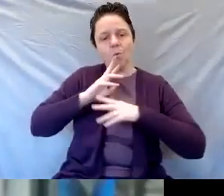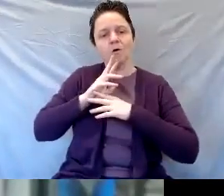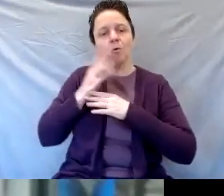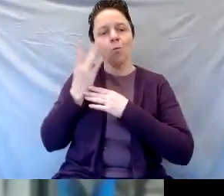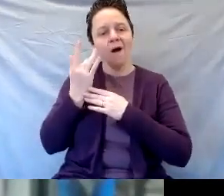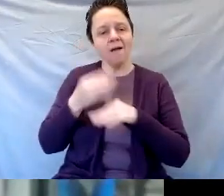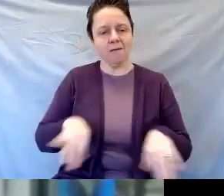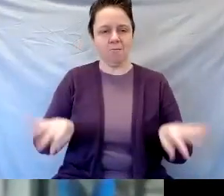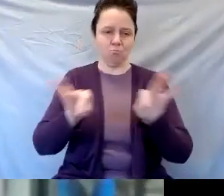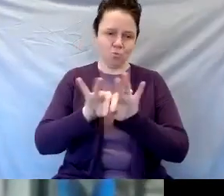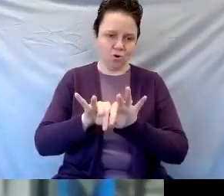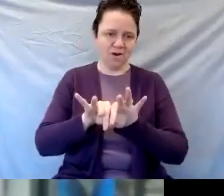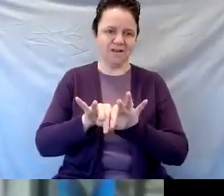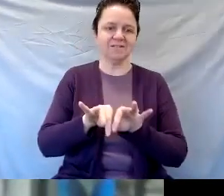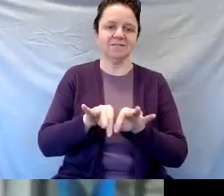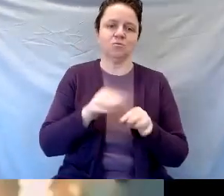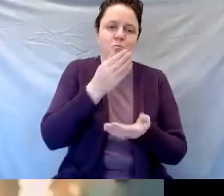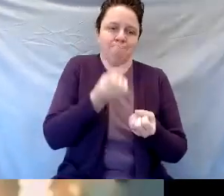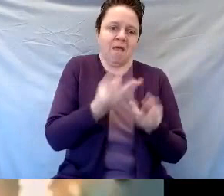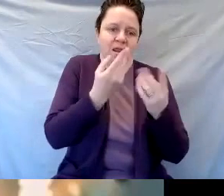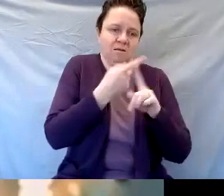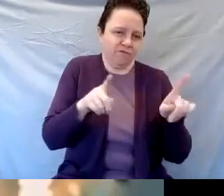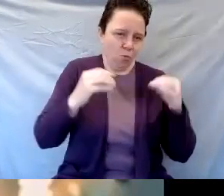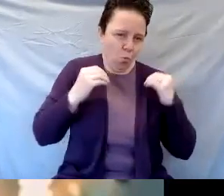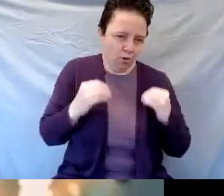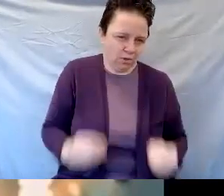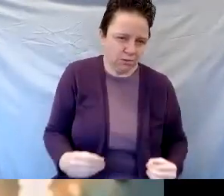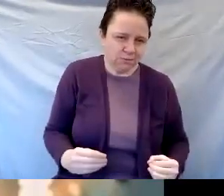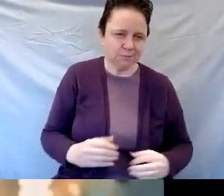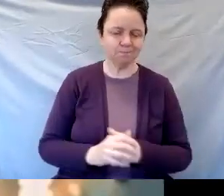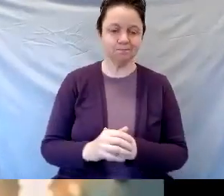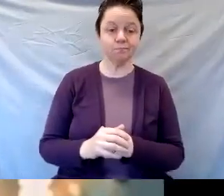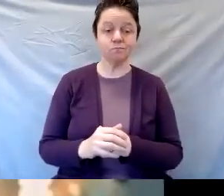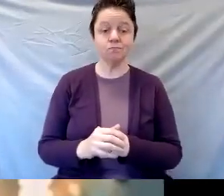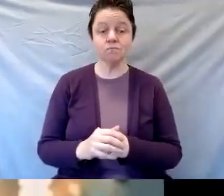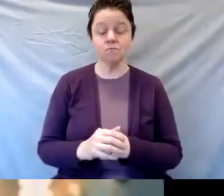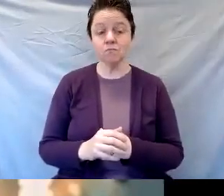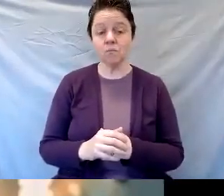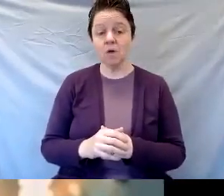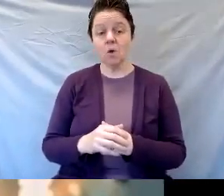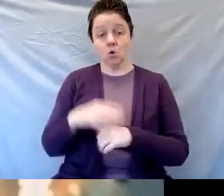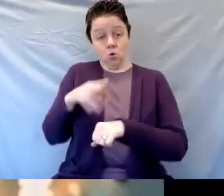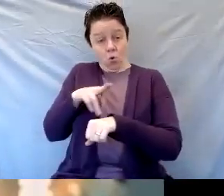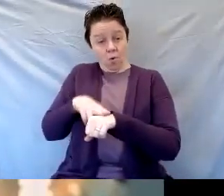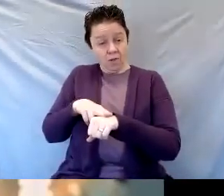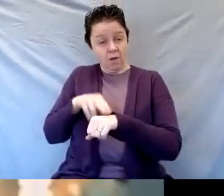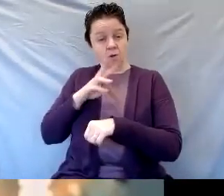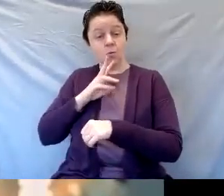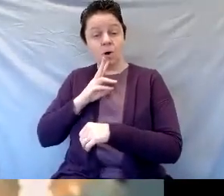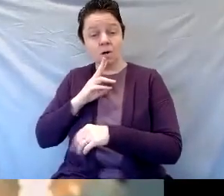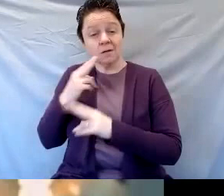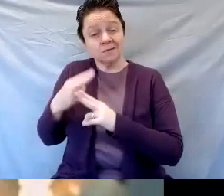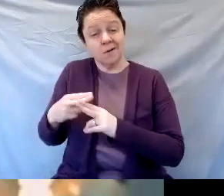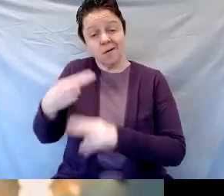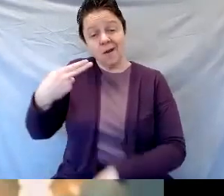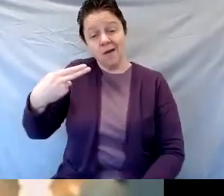part of so many different organisms. When you look at water, water is commonly referred to as H2O.